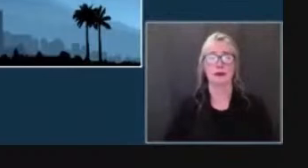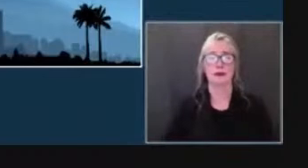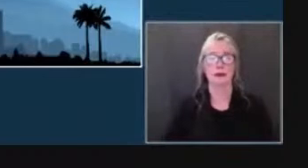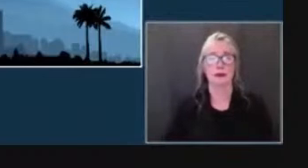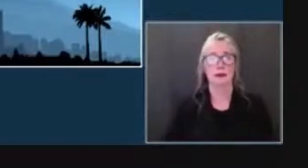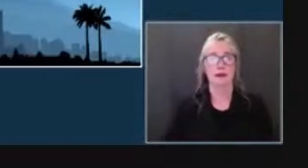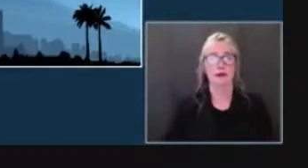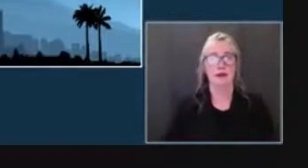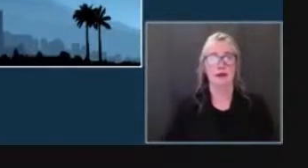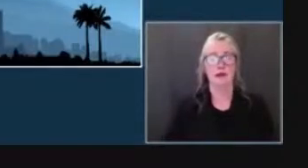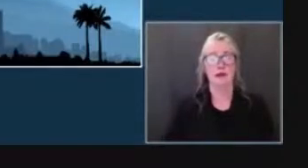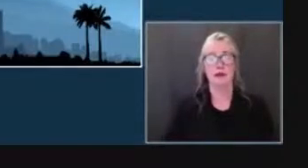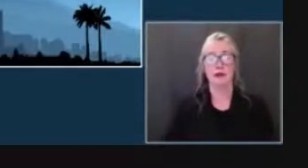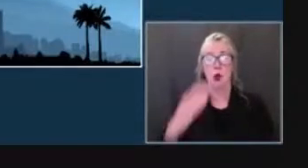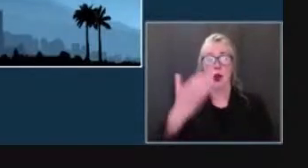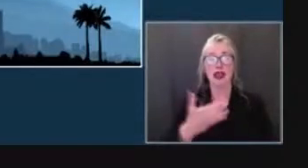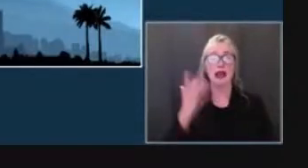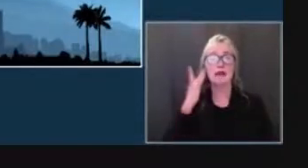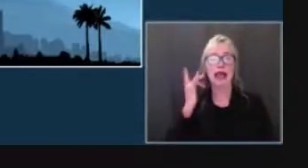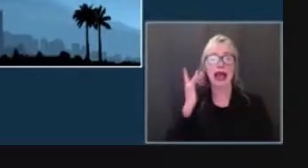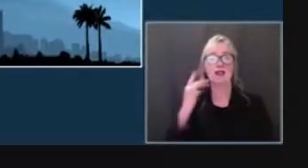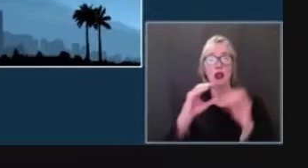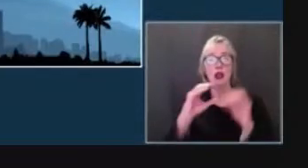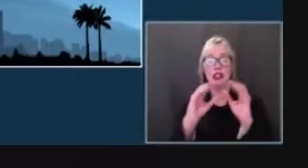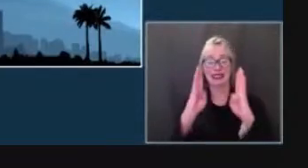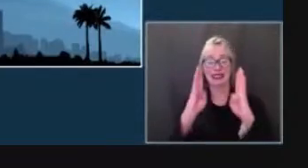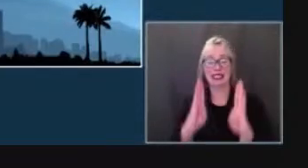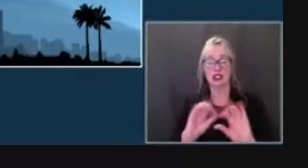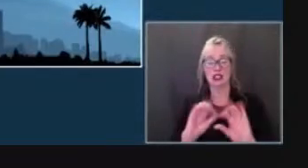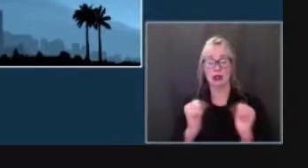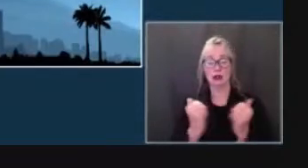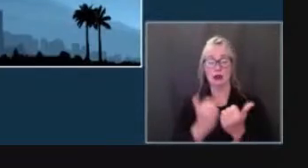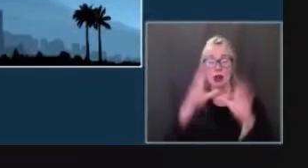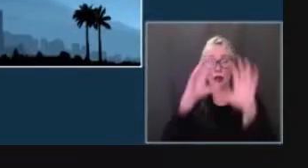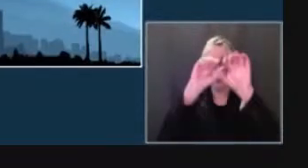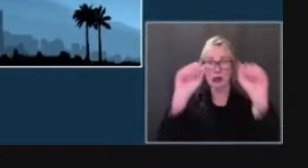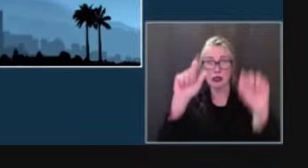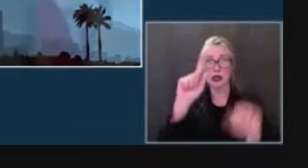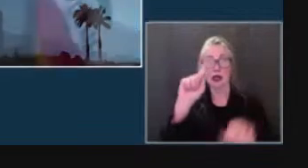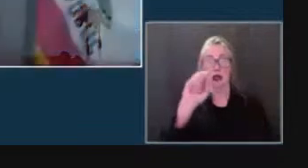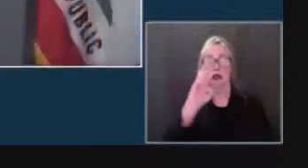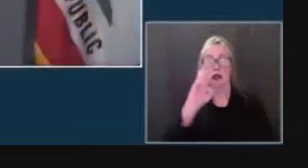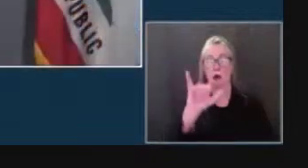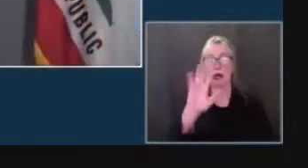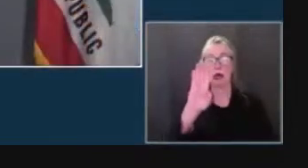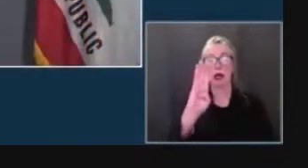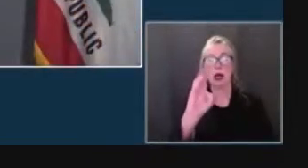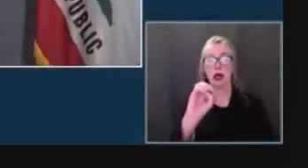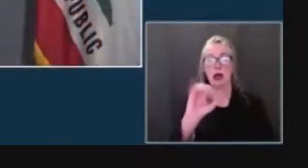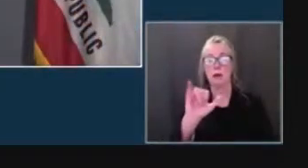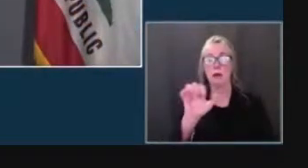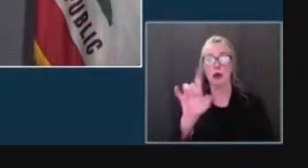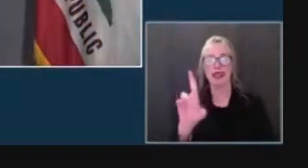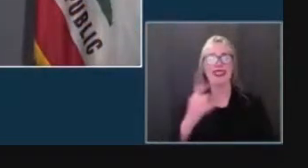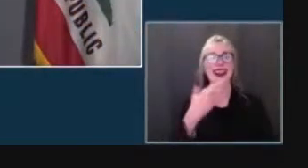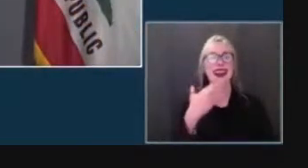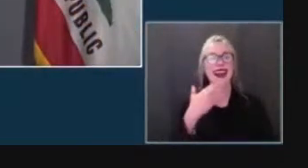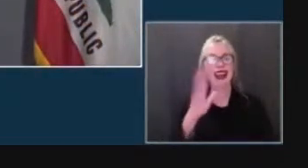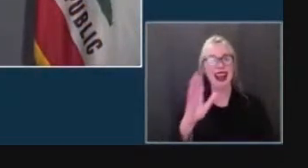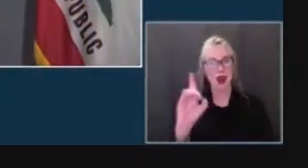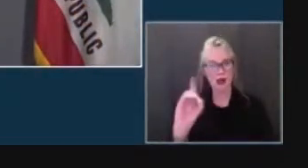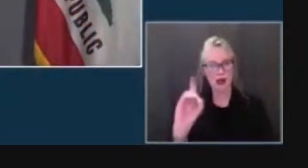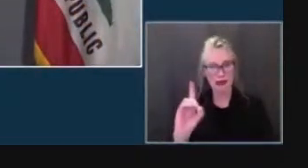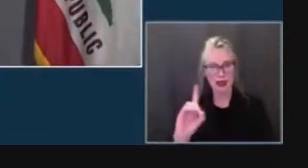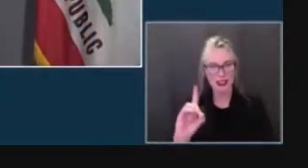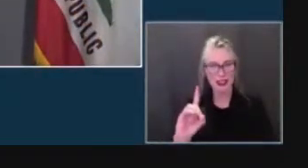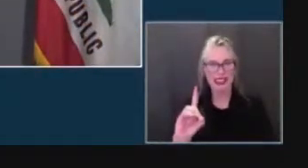Please welcome California Teachers Association President Toby Boyd. Hello, Democrat Party, delegates,